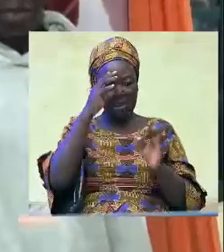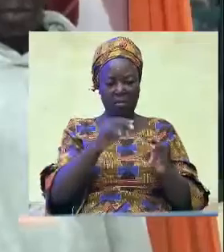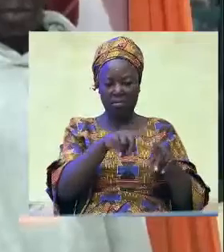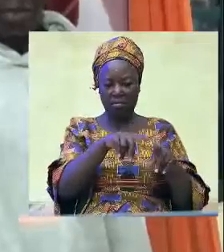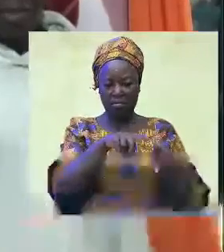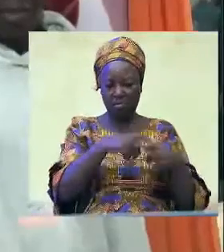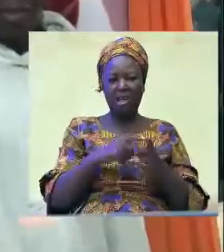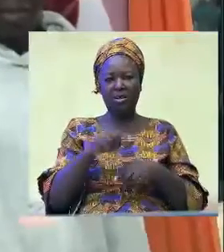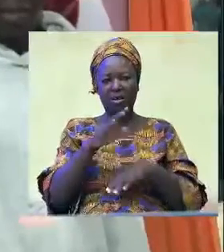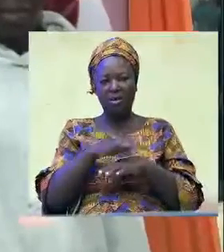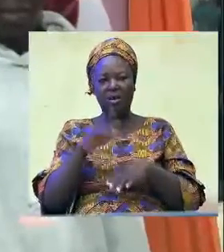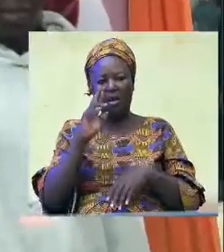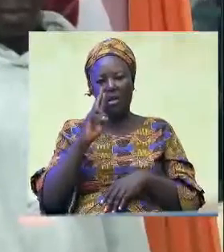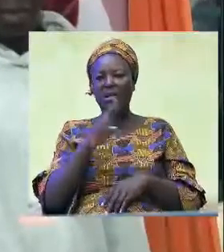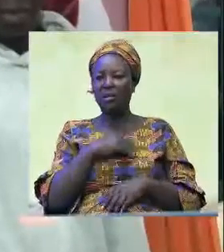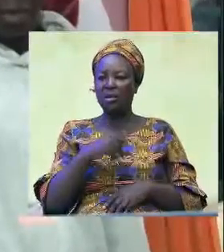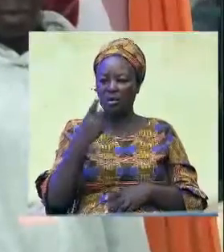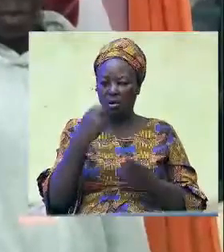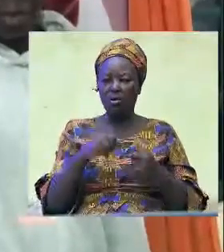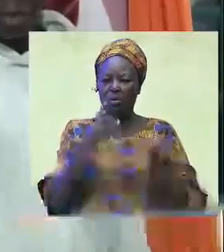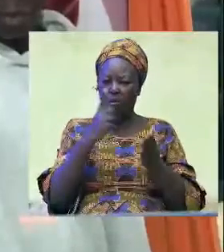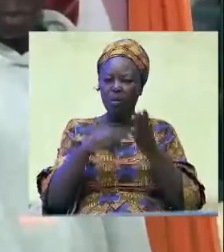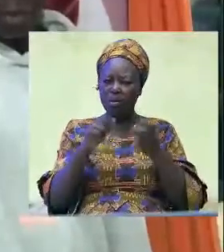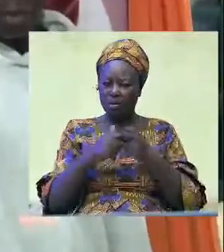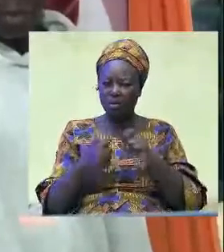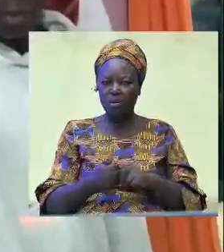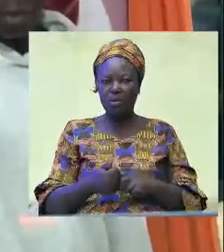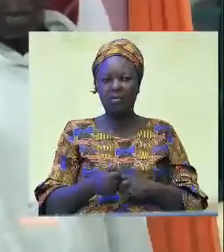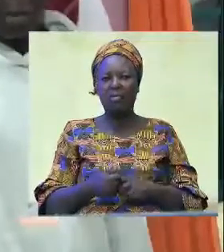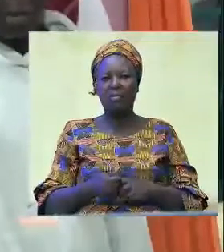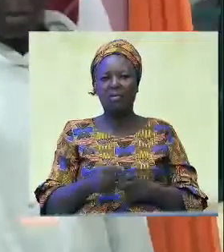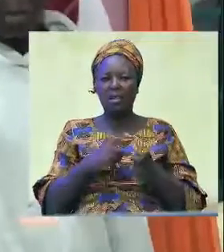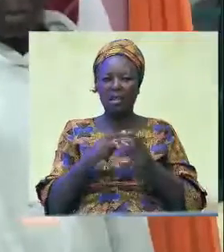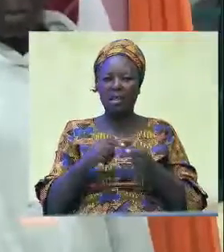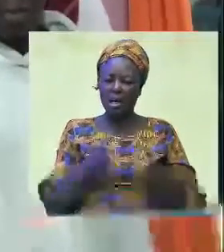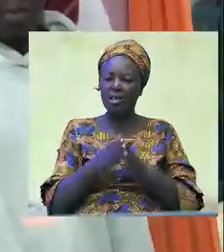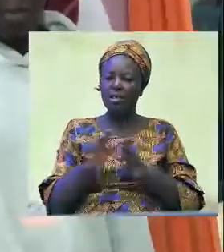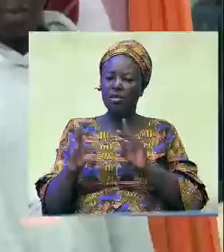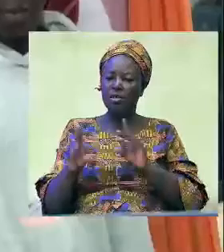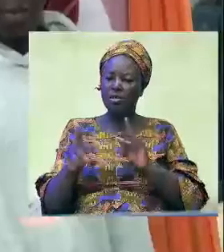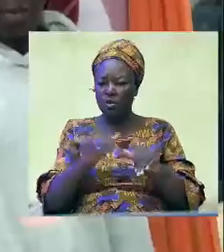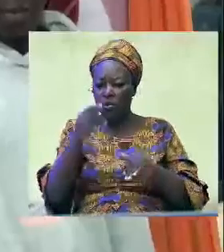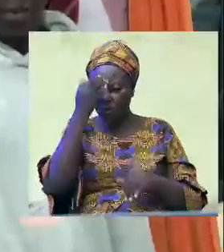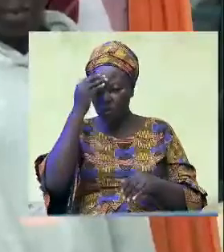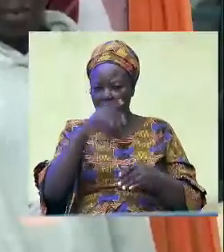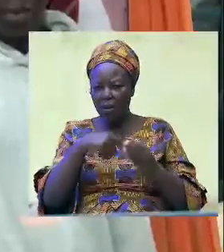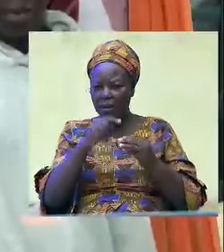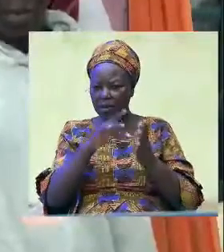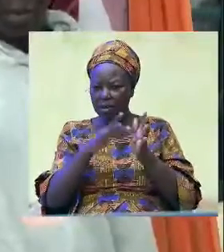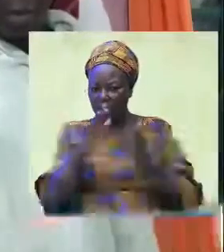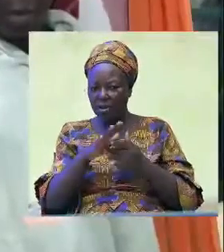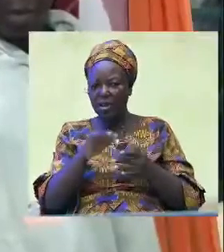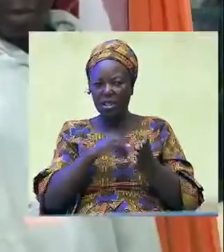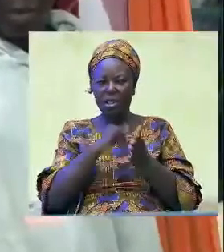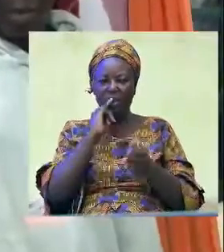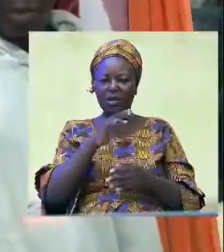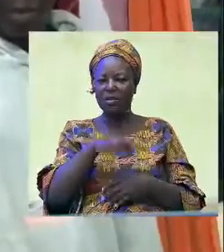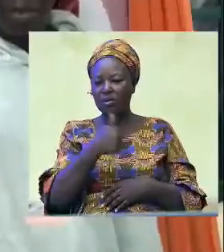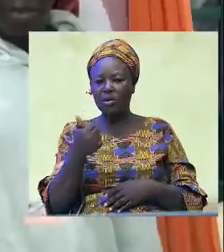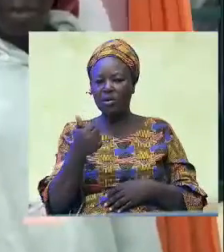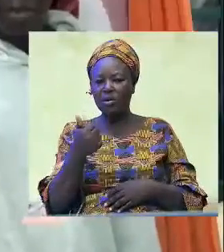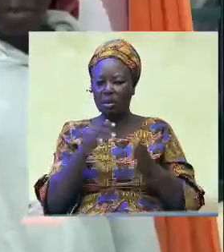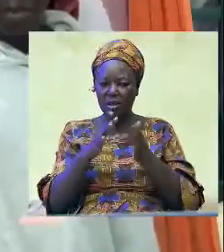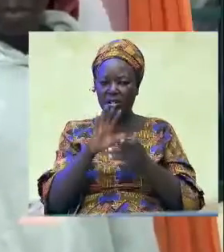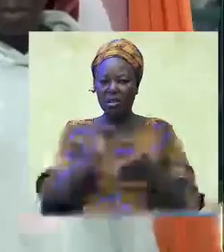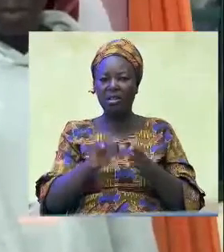doing. I said, okay, let me go on my own. I called her. I said, come, what is the problem? I said, do you know about Jesus?